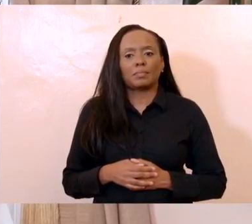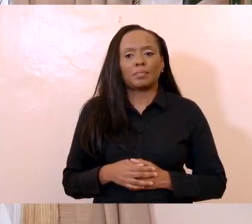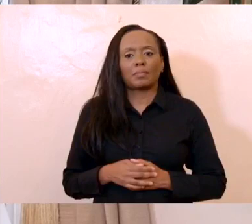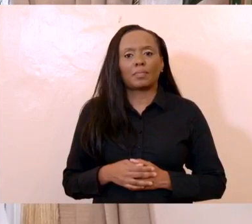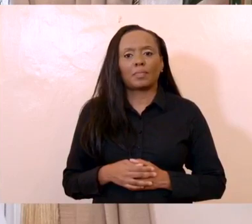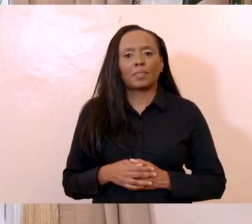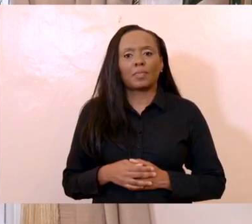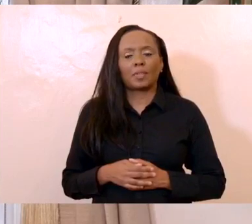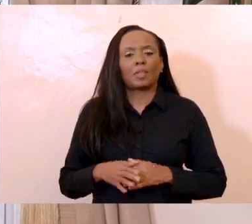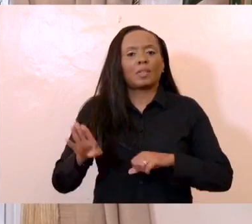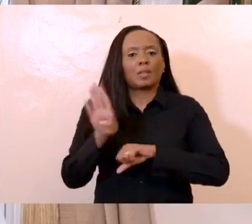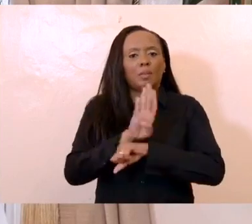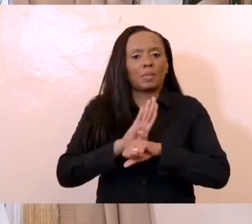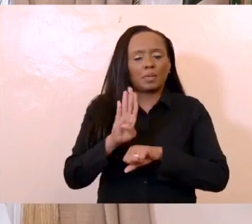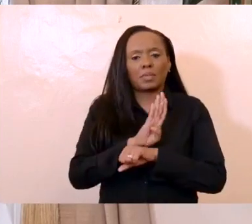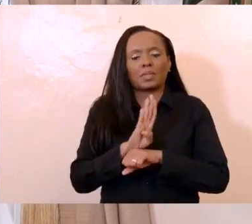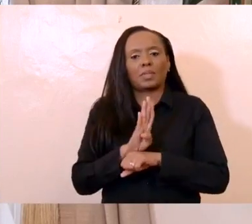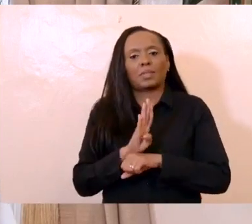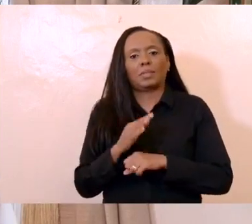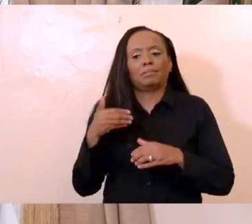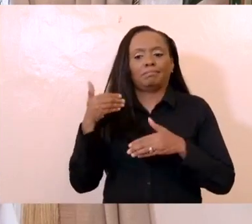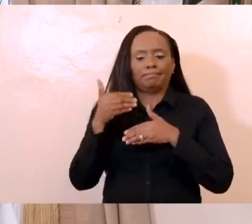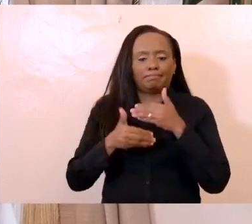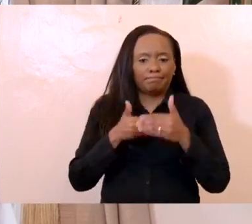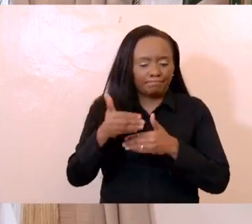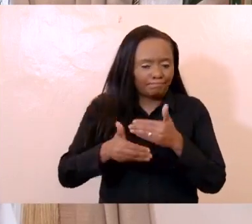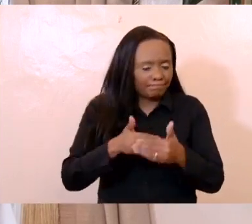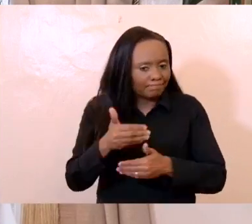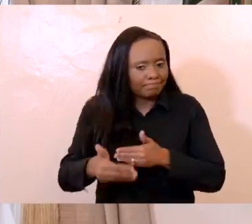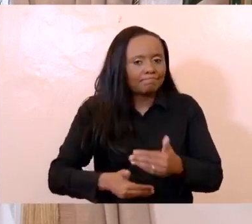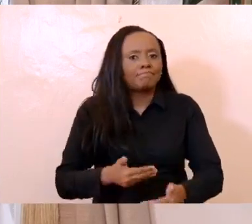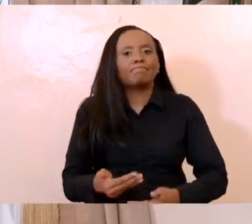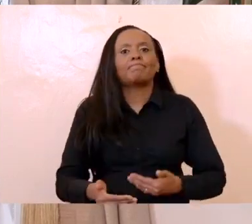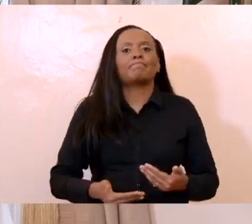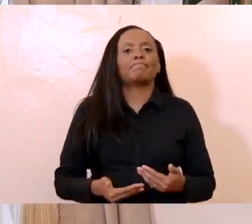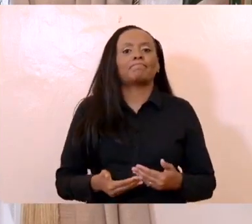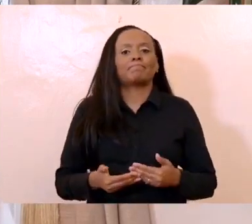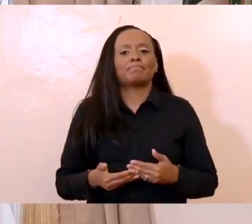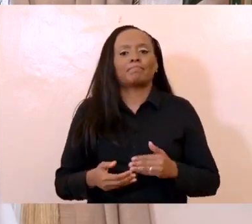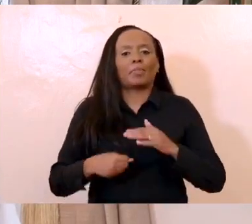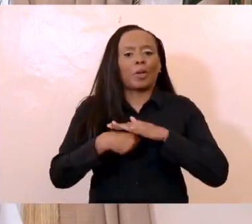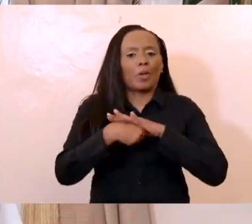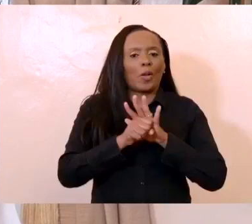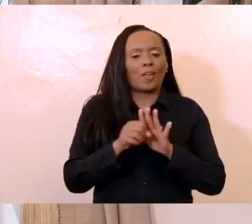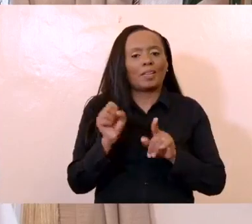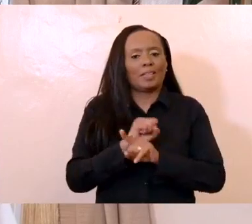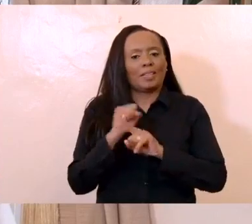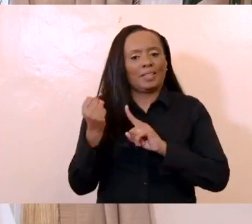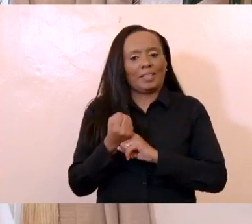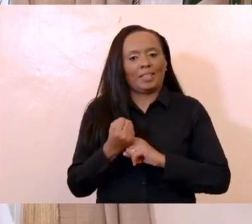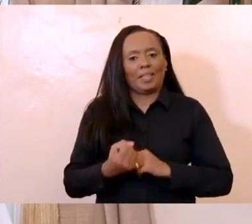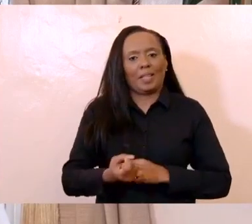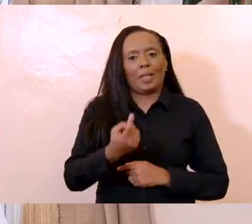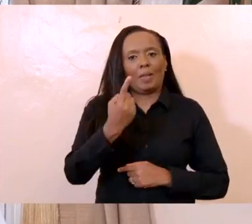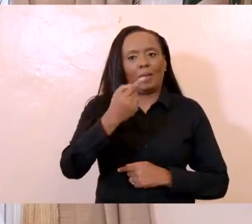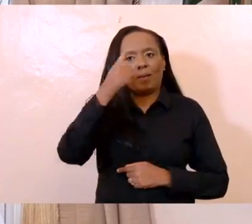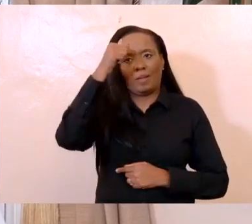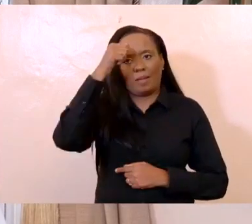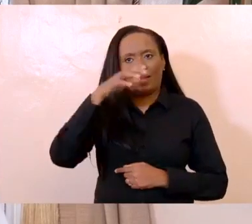Barbados' journey with COVID, we had a gentleman who had a paramour